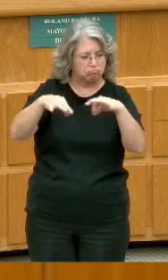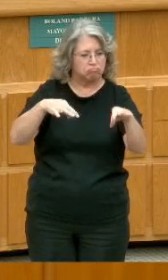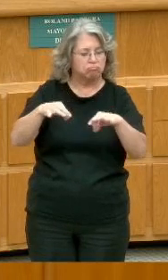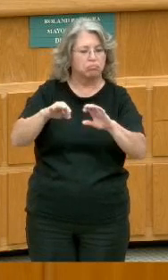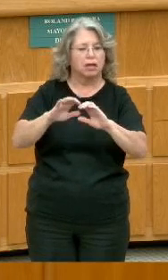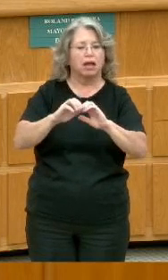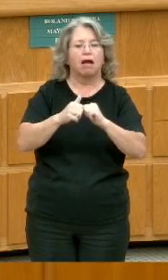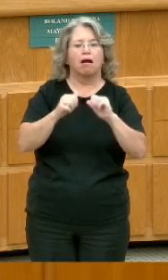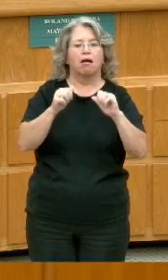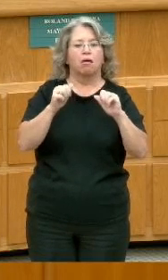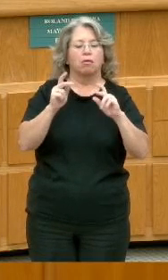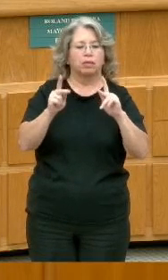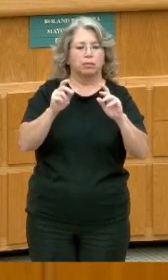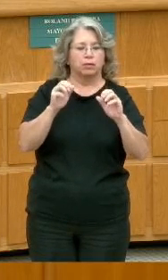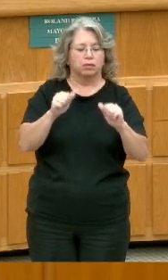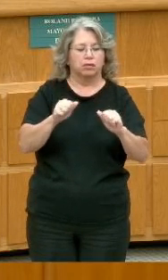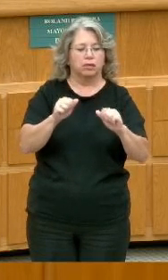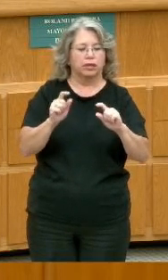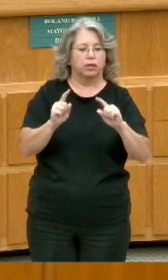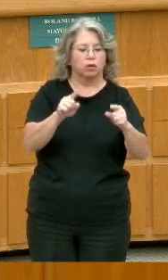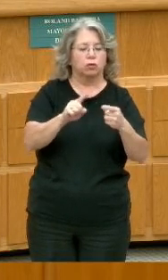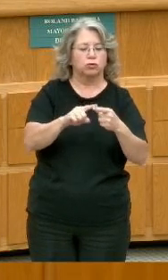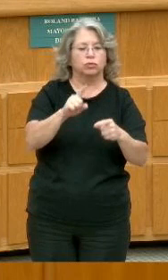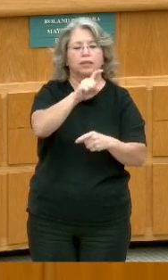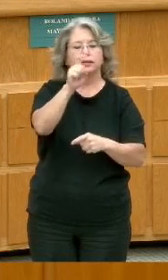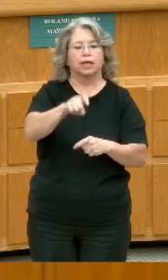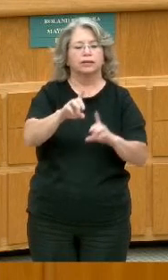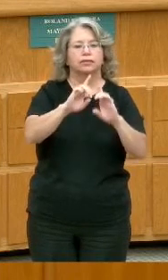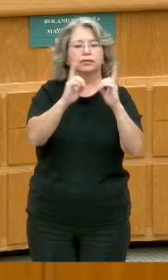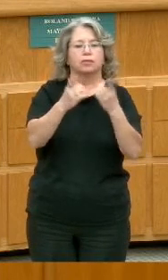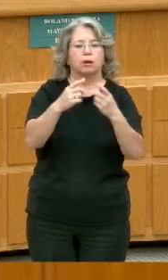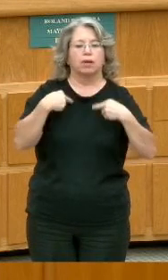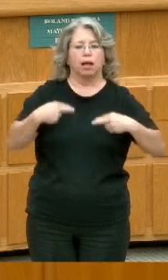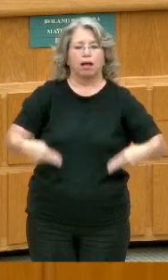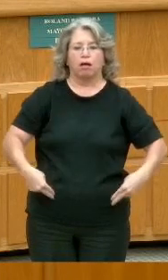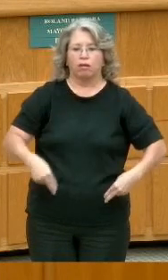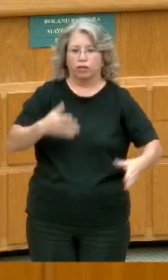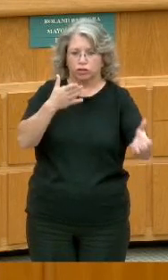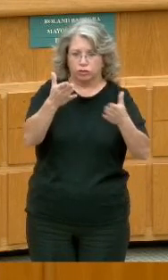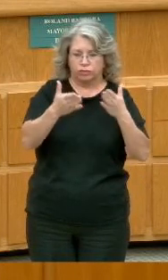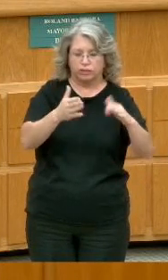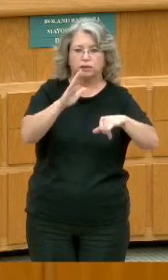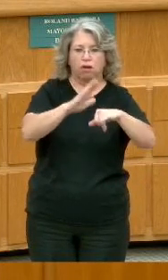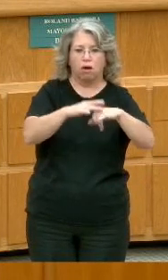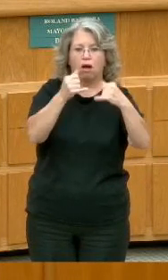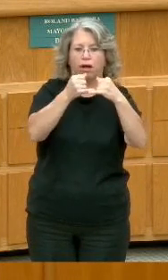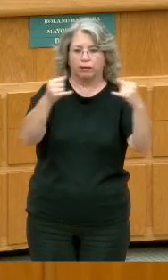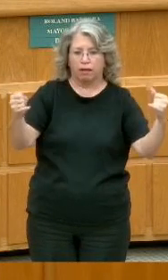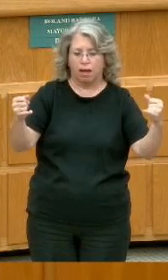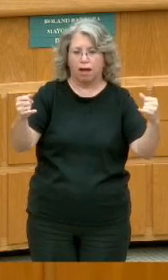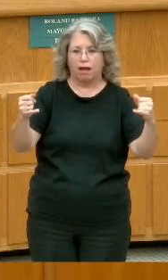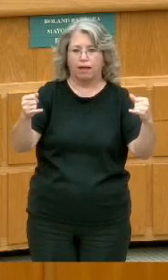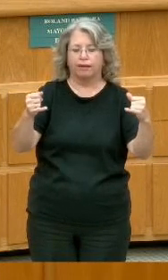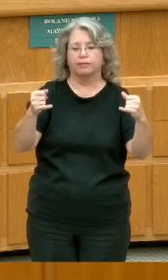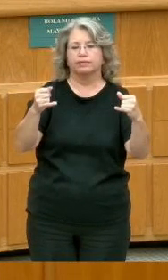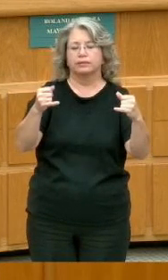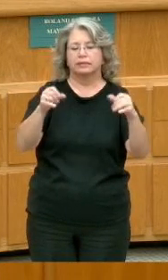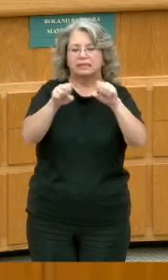the Department of Health Services, the Texas Department of Health Services online portal that they have to